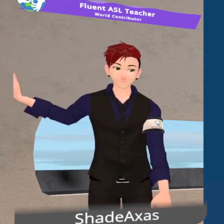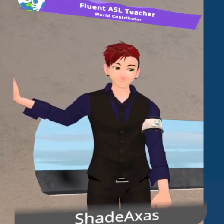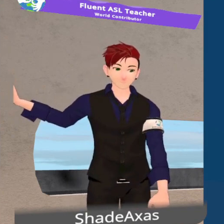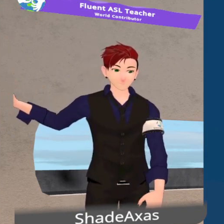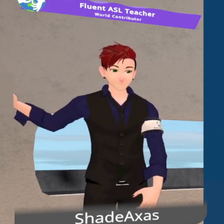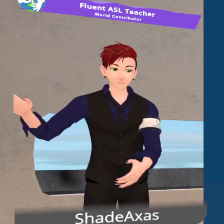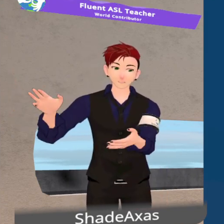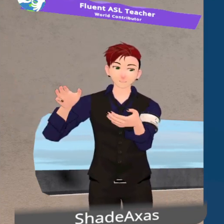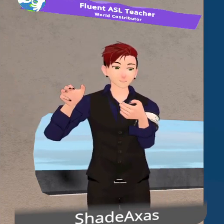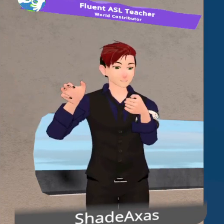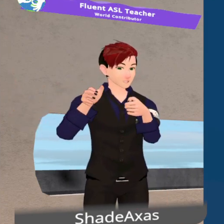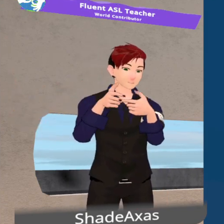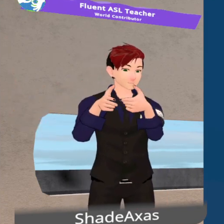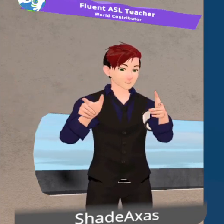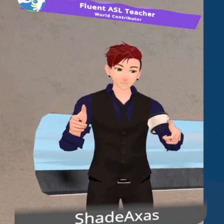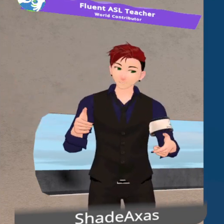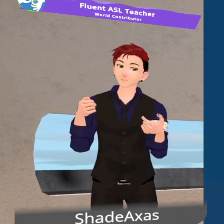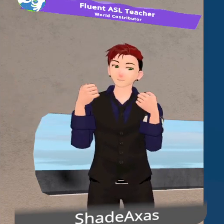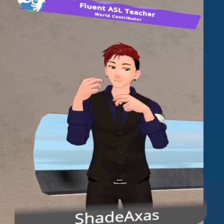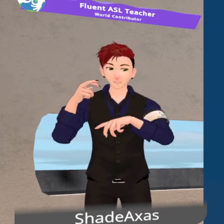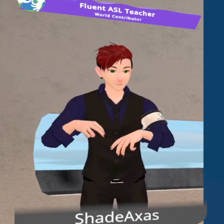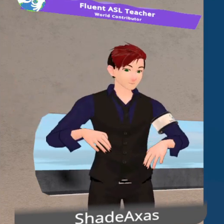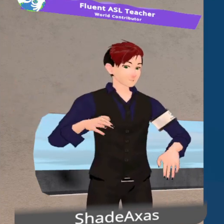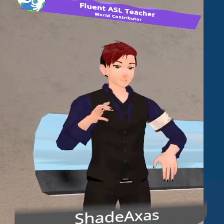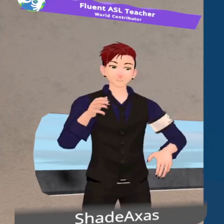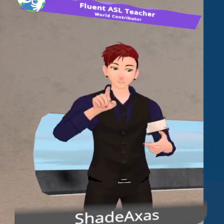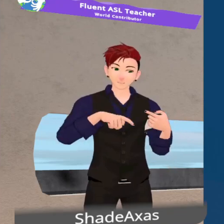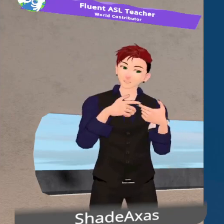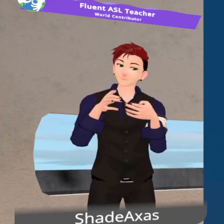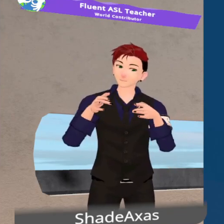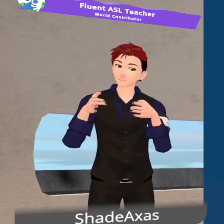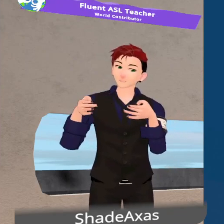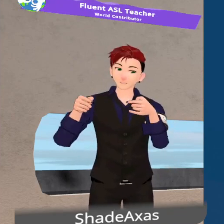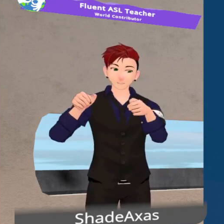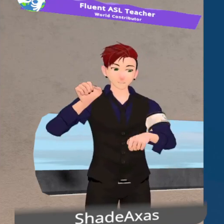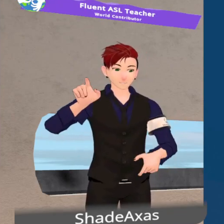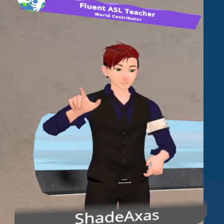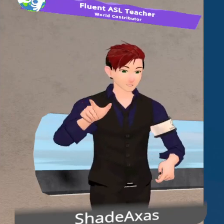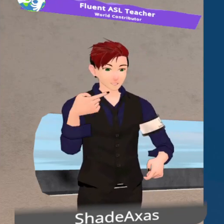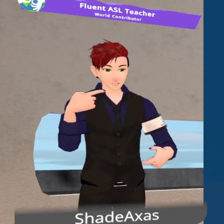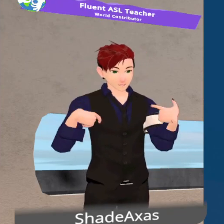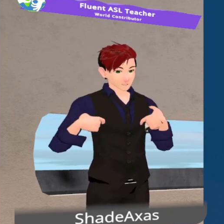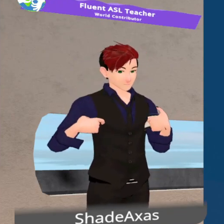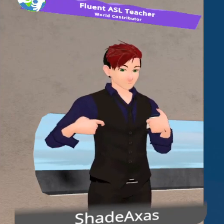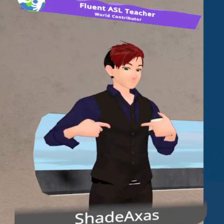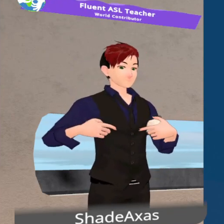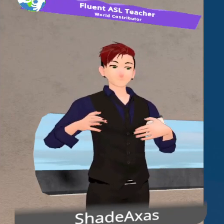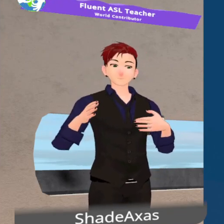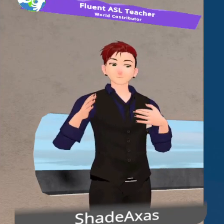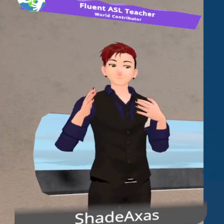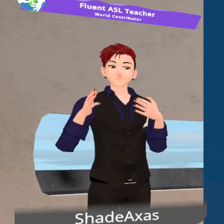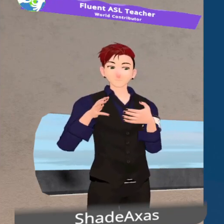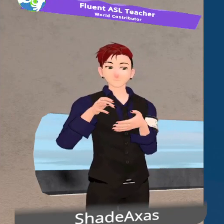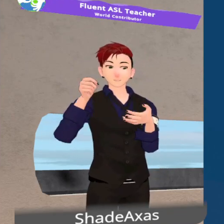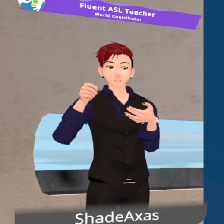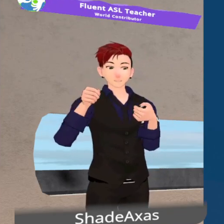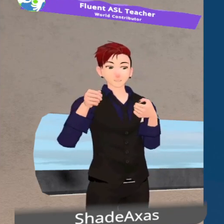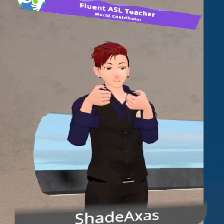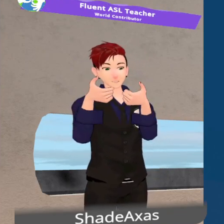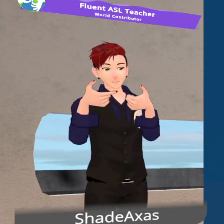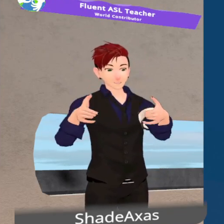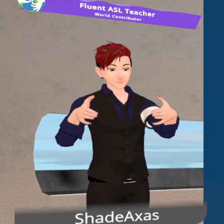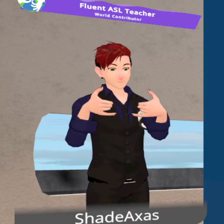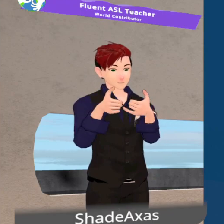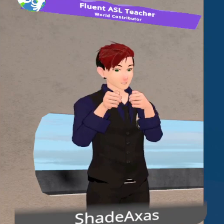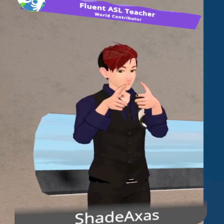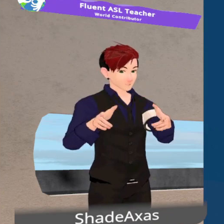through. Learn the full language. It's so much fun. Whenever you become fluent in ASL like I did, learning